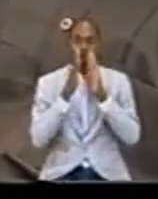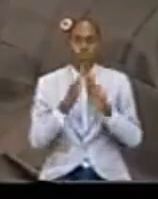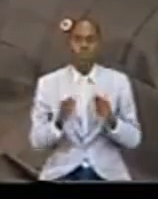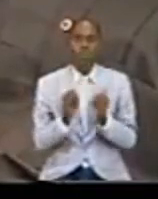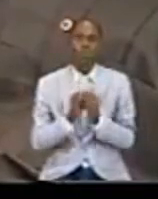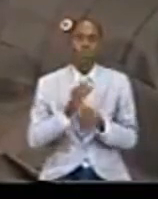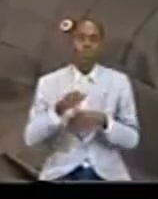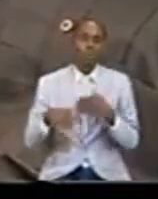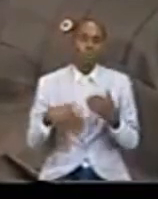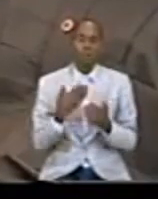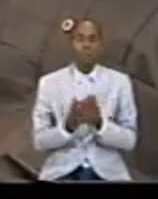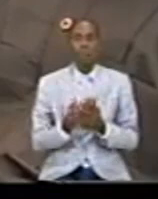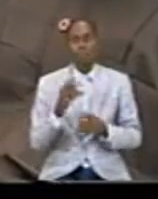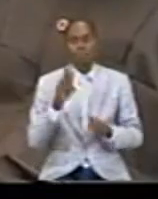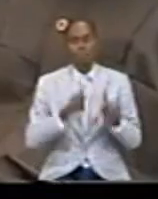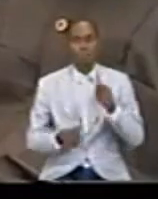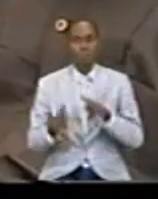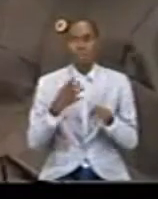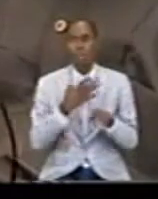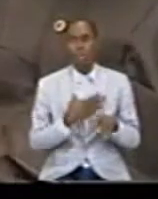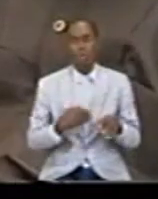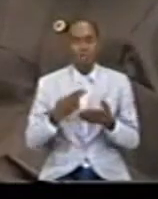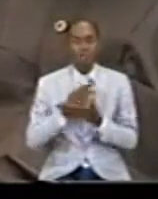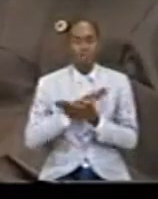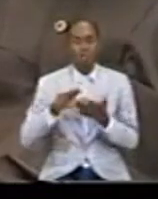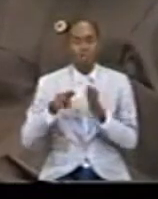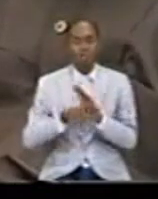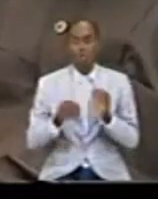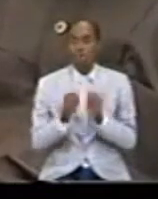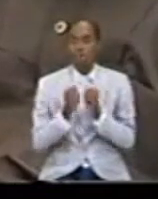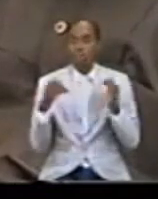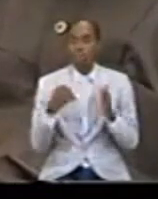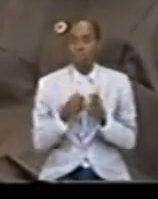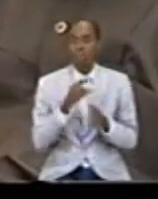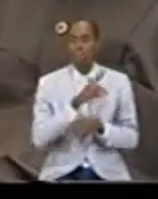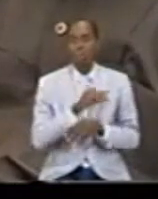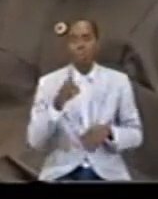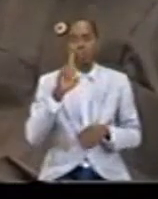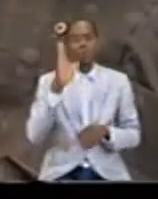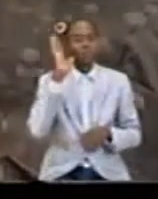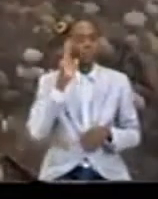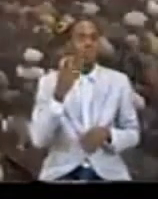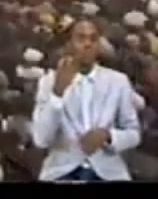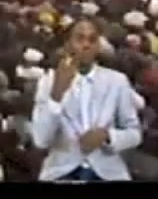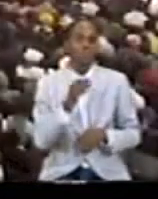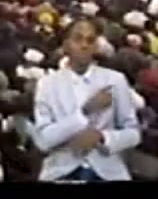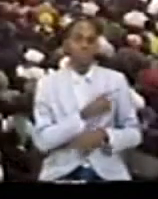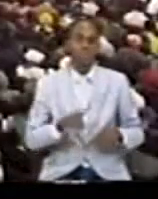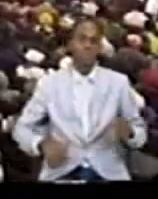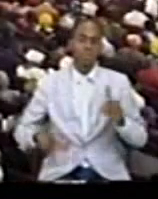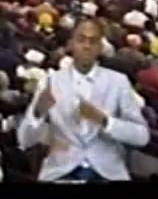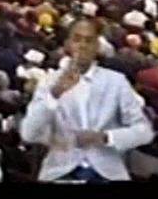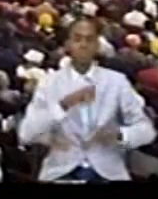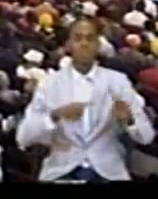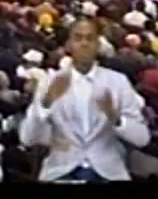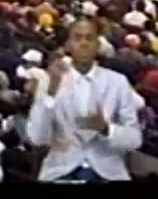holiness, without which no man shall see the Lord. Somebody say amen.